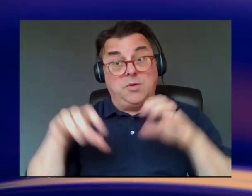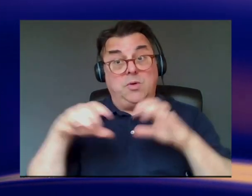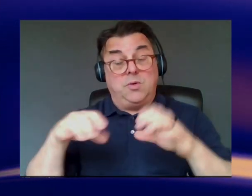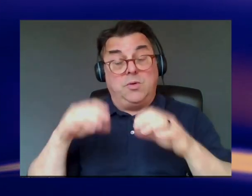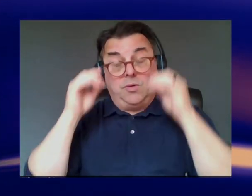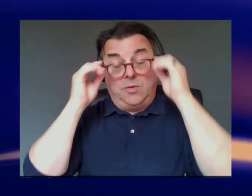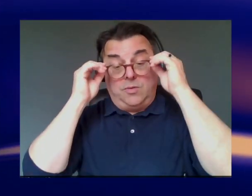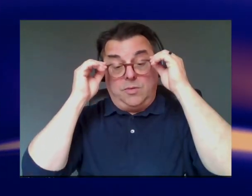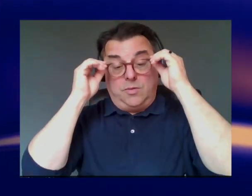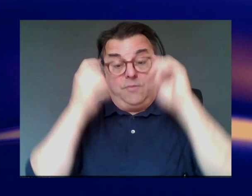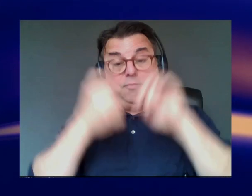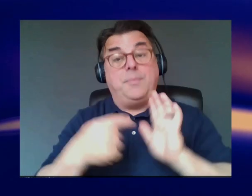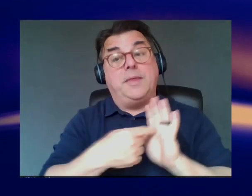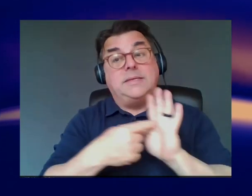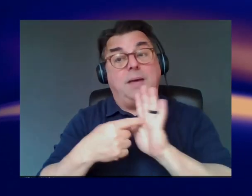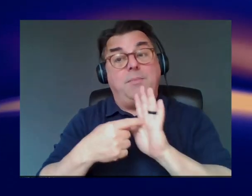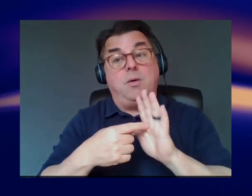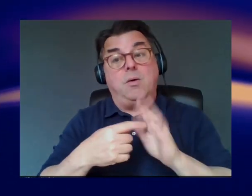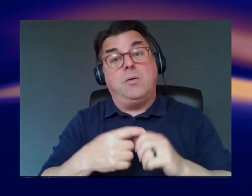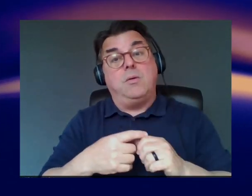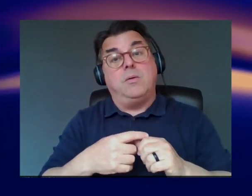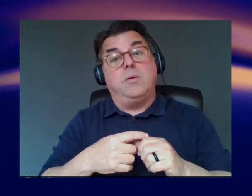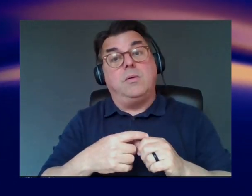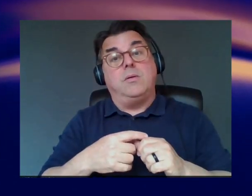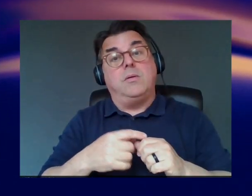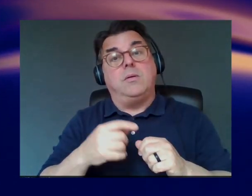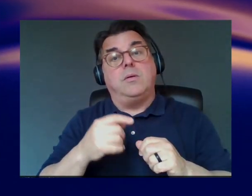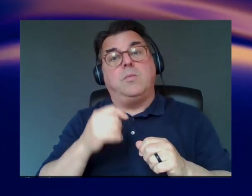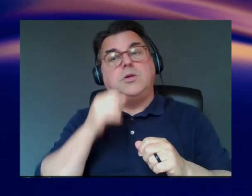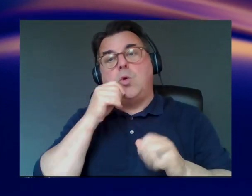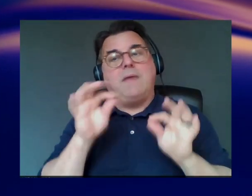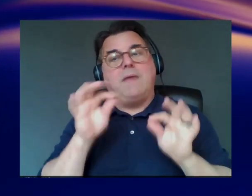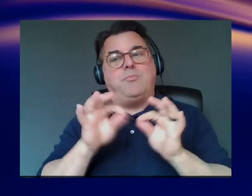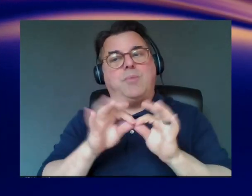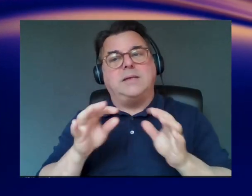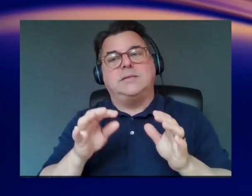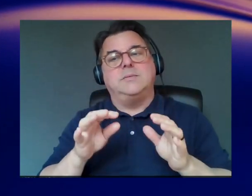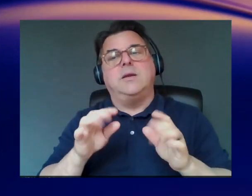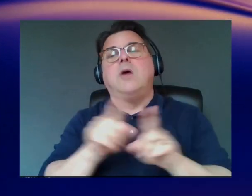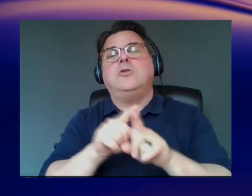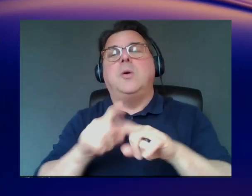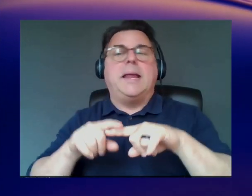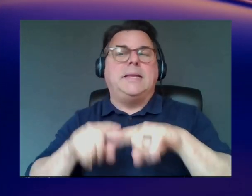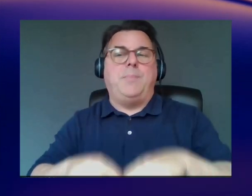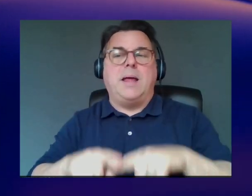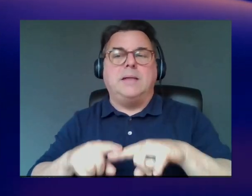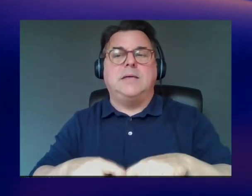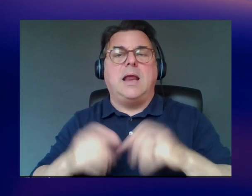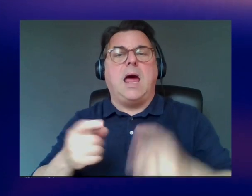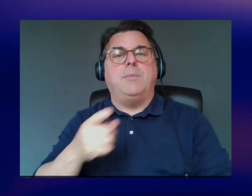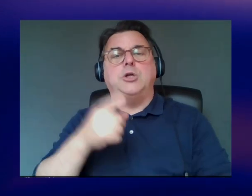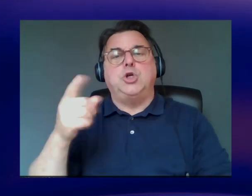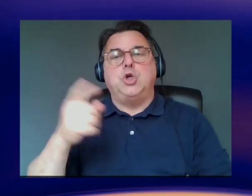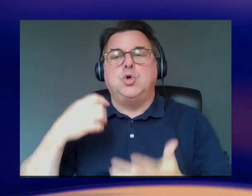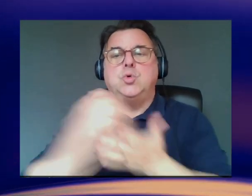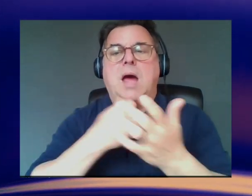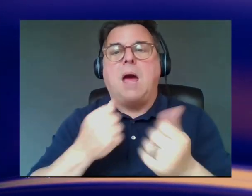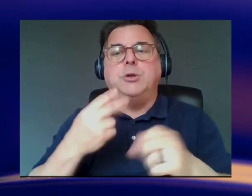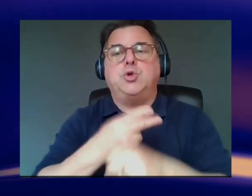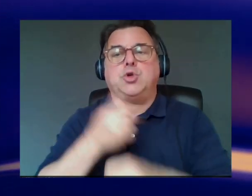I've said it before, I'll say it again. Learning to the service, in my opinion, is just part of the picture. But